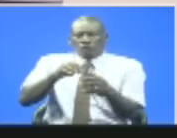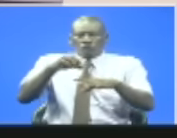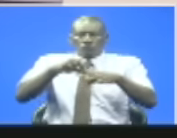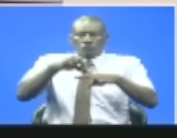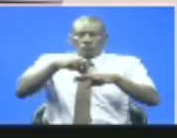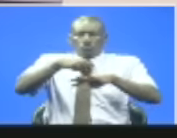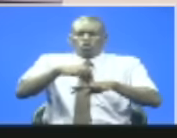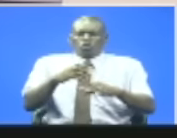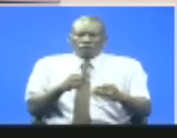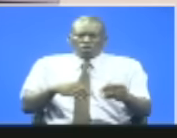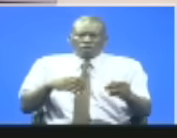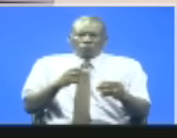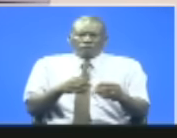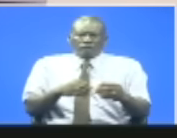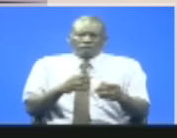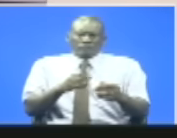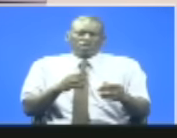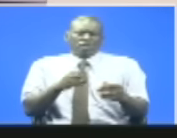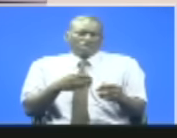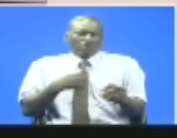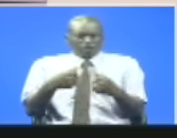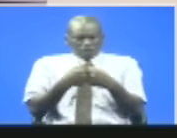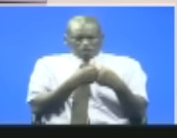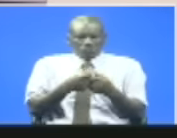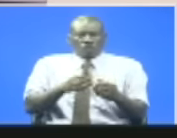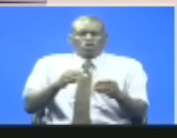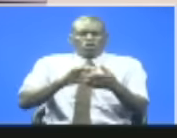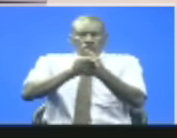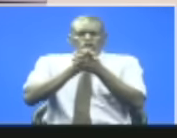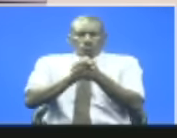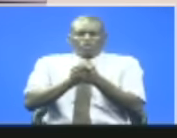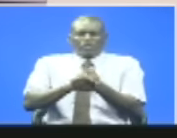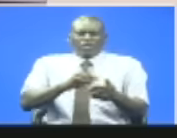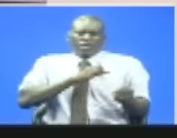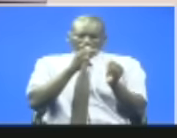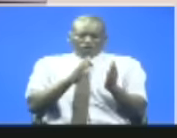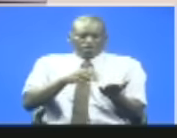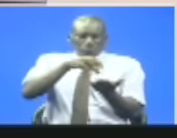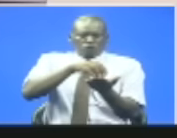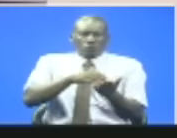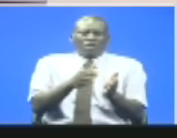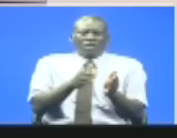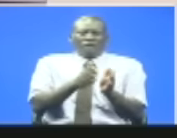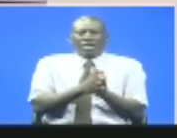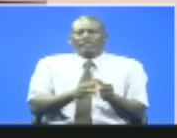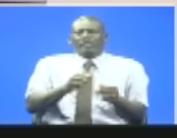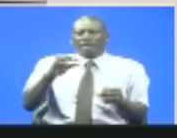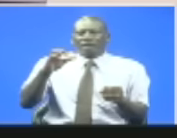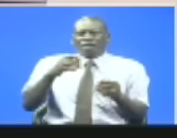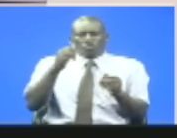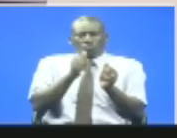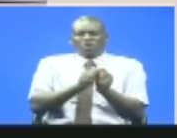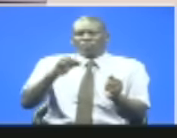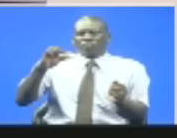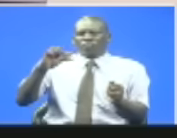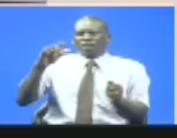increasingly bare-knuckle fight for the Jubilee ticket, for the Nairobi governor ticket, with the Gatanga and presidential MP, presidential